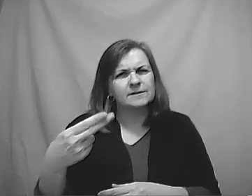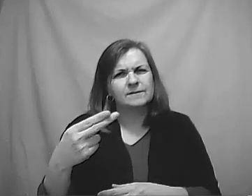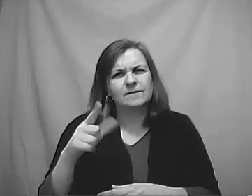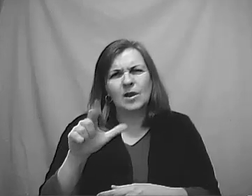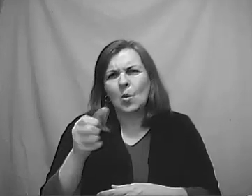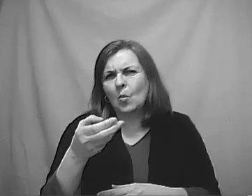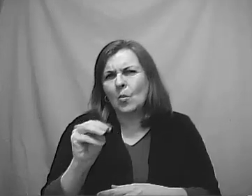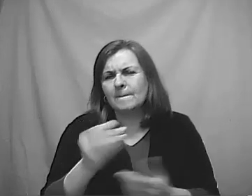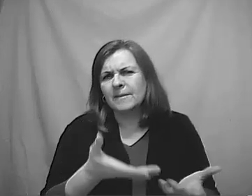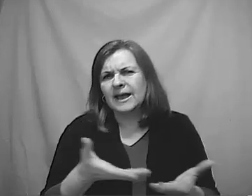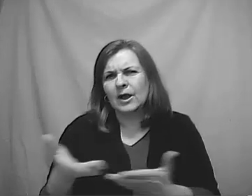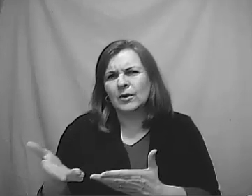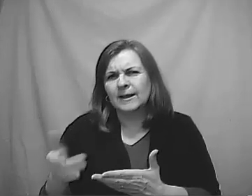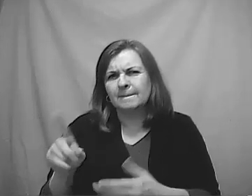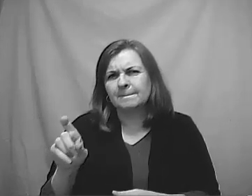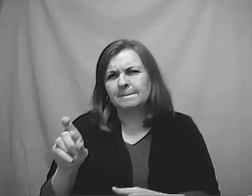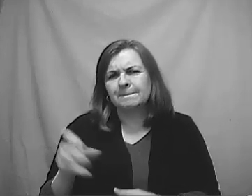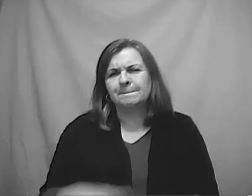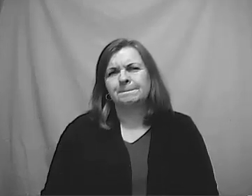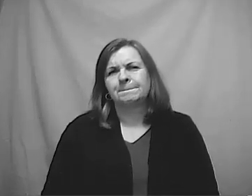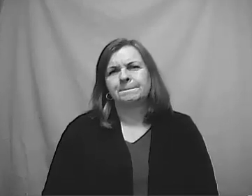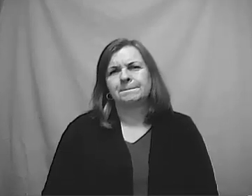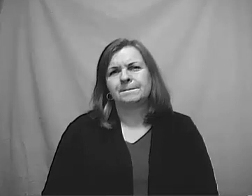Versus what does phloem move?